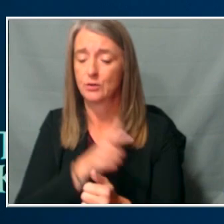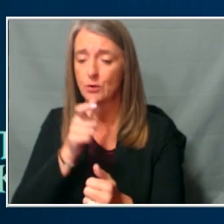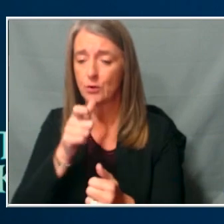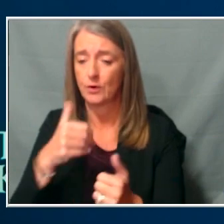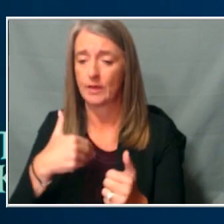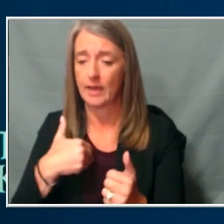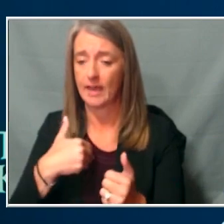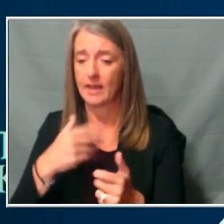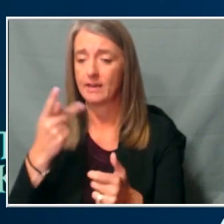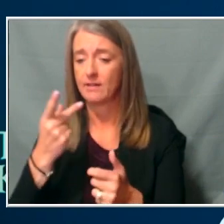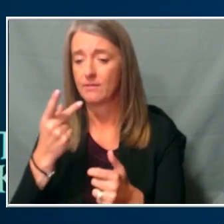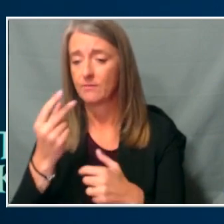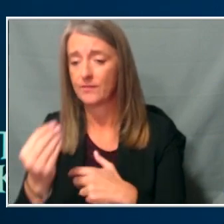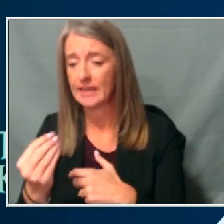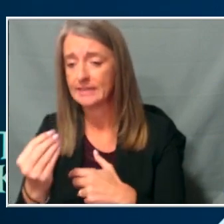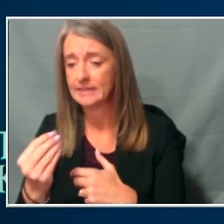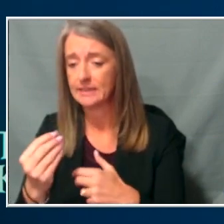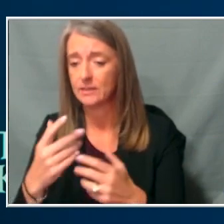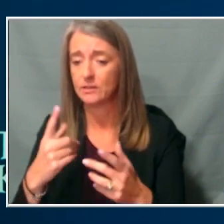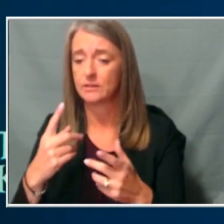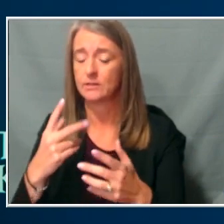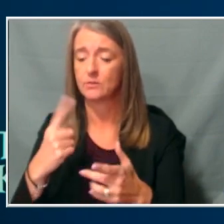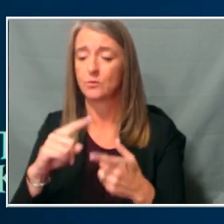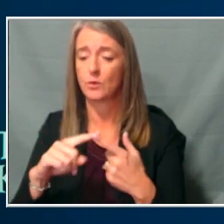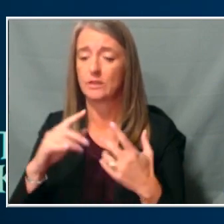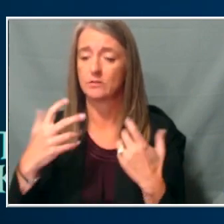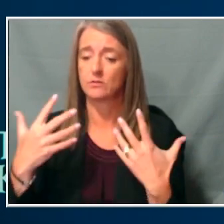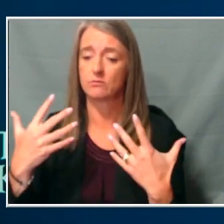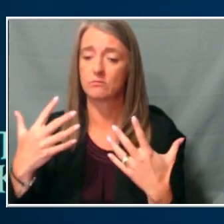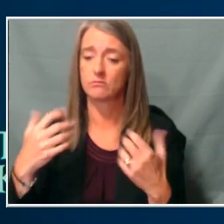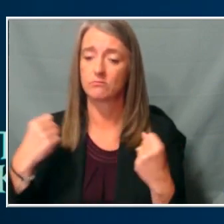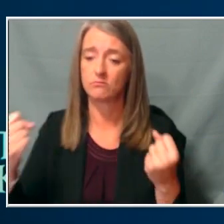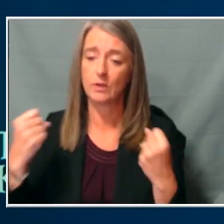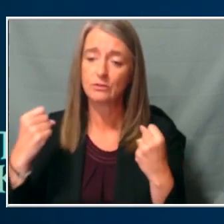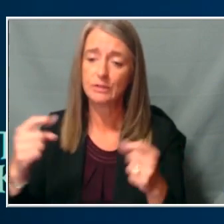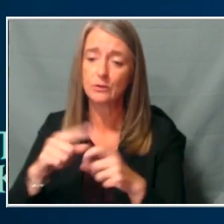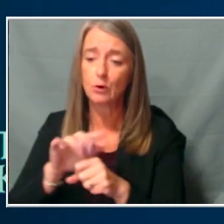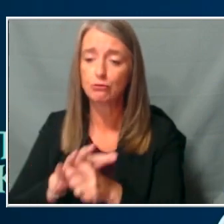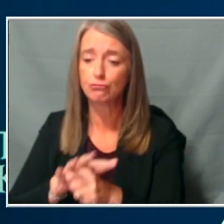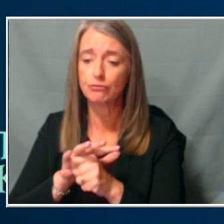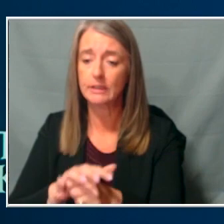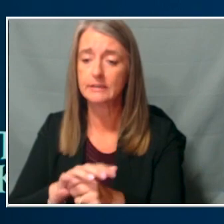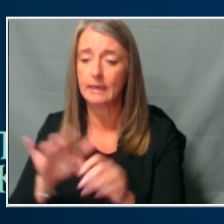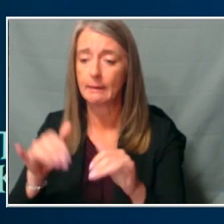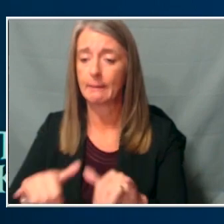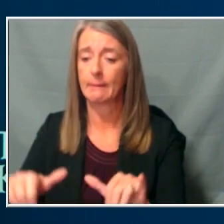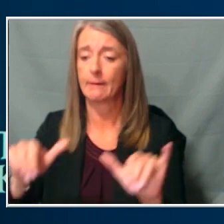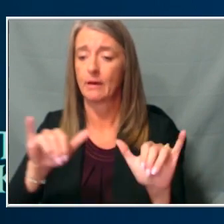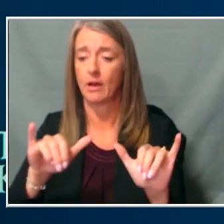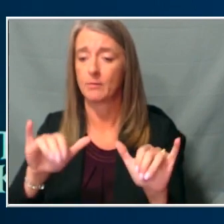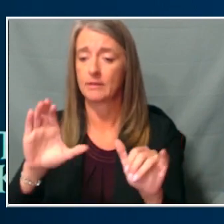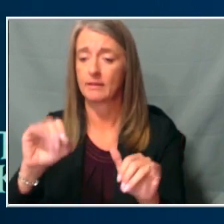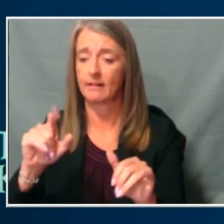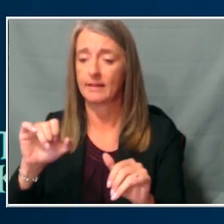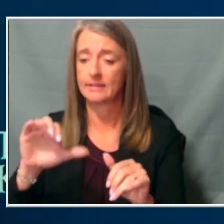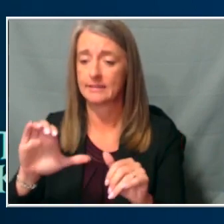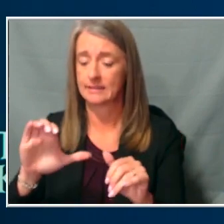fainting spells with exertion or stress. It's the common one, very classic in patients